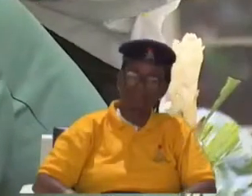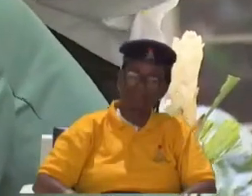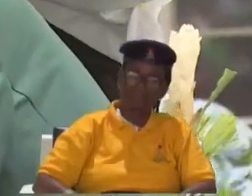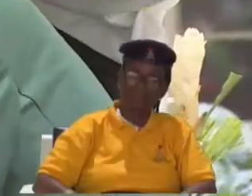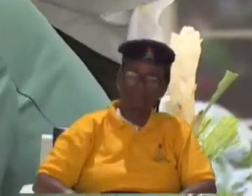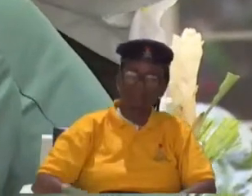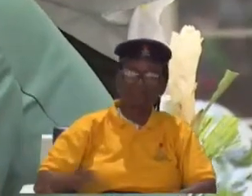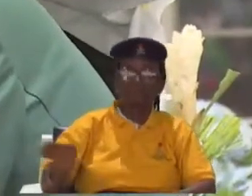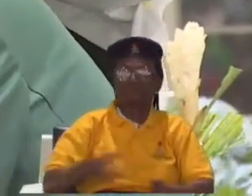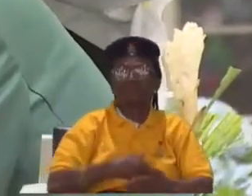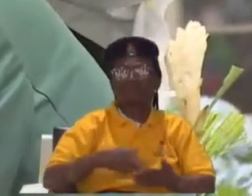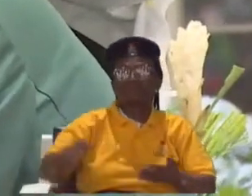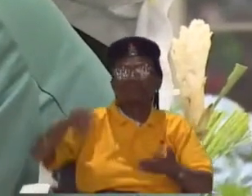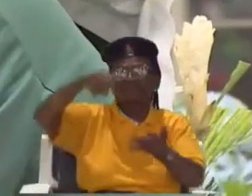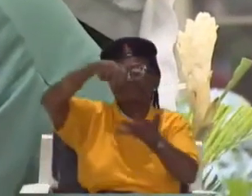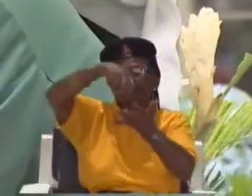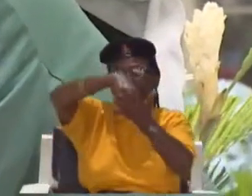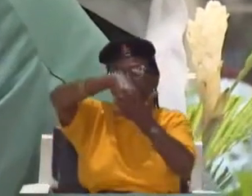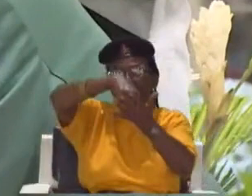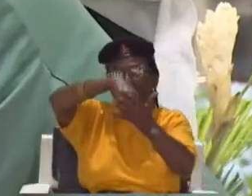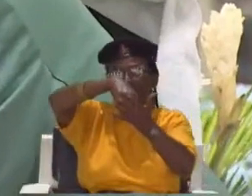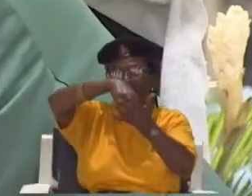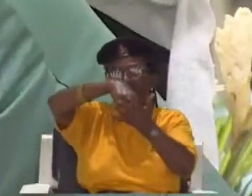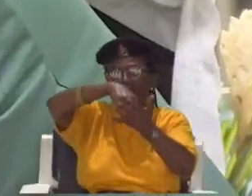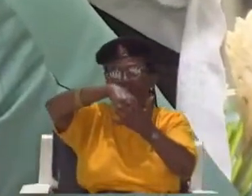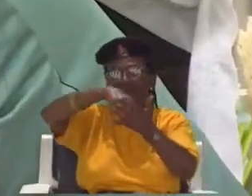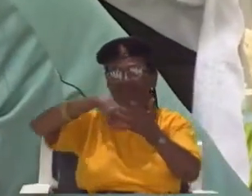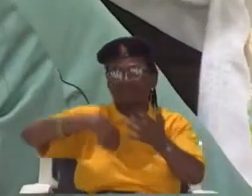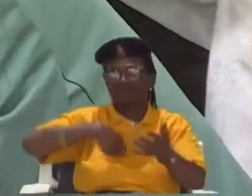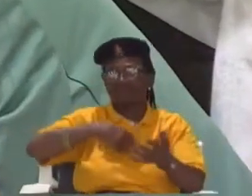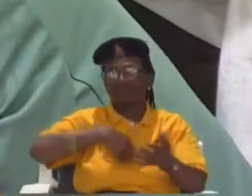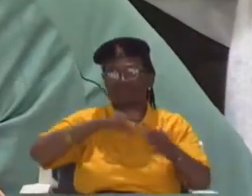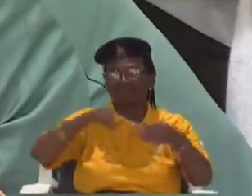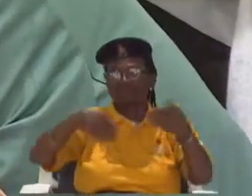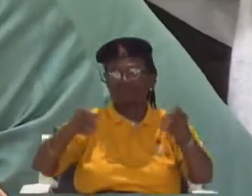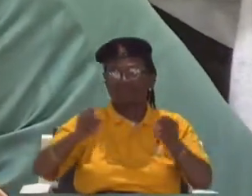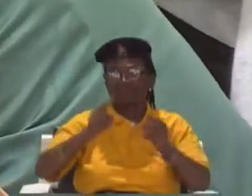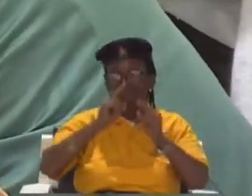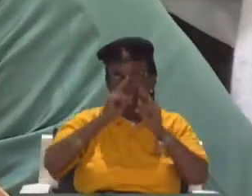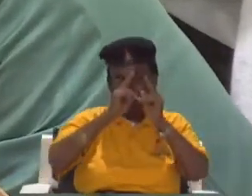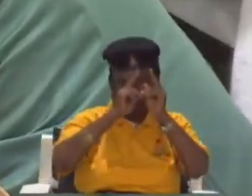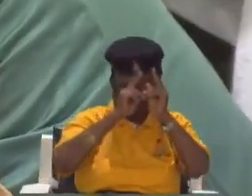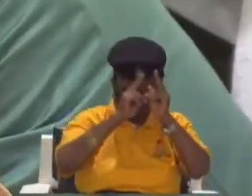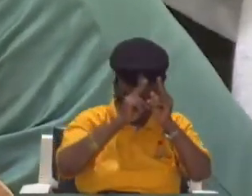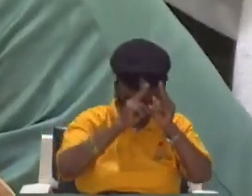all the glory. We give you